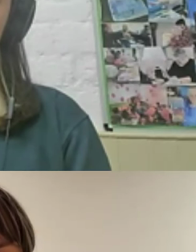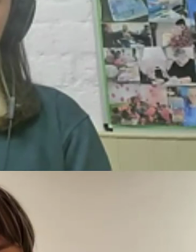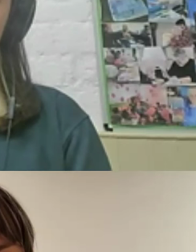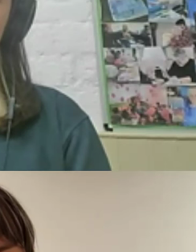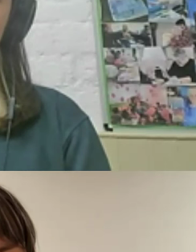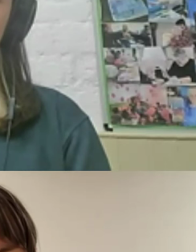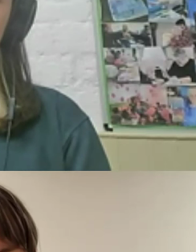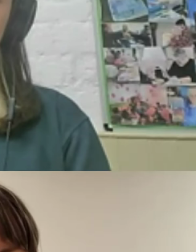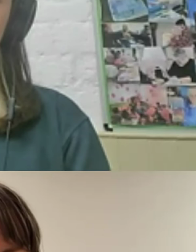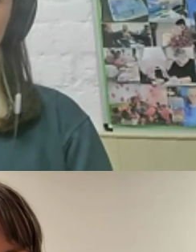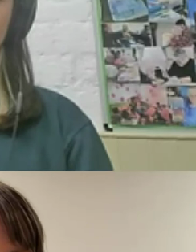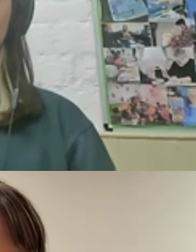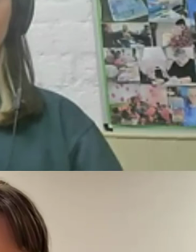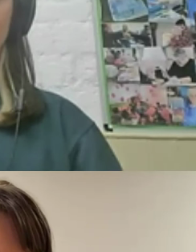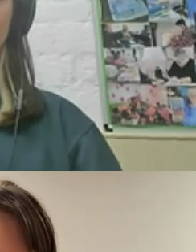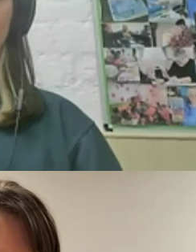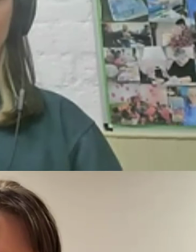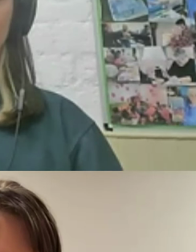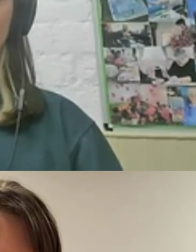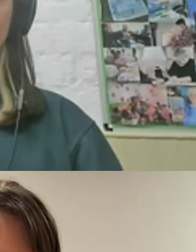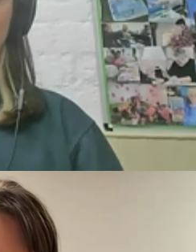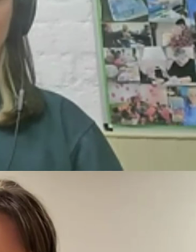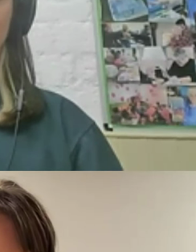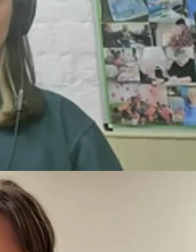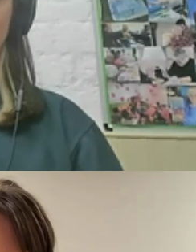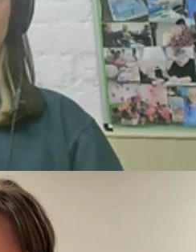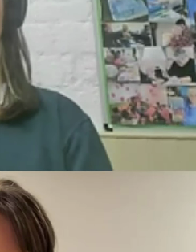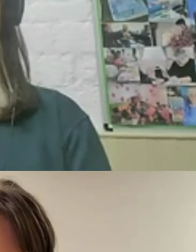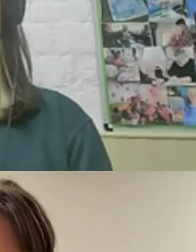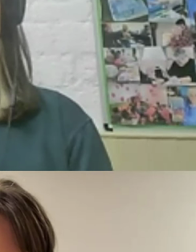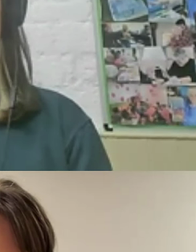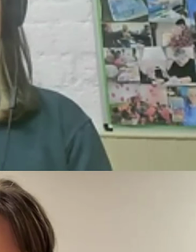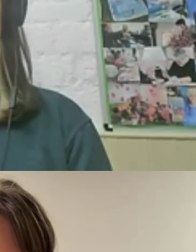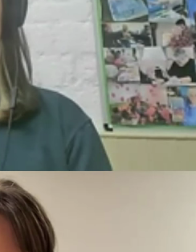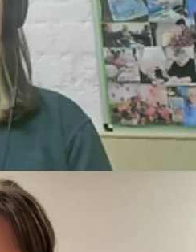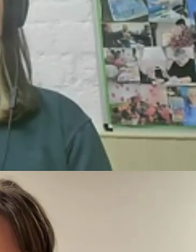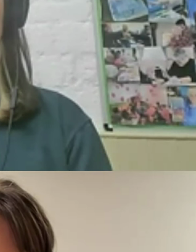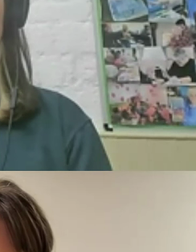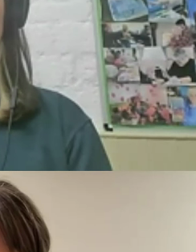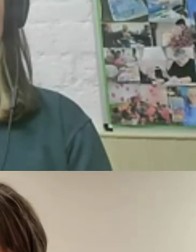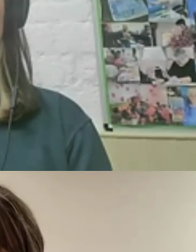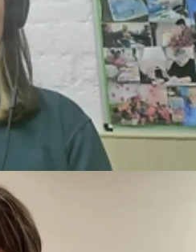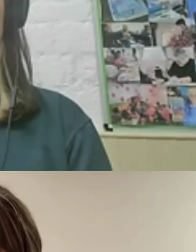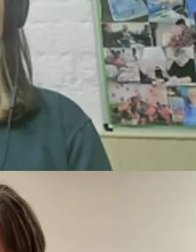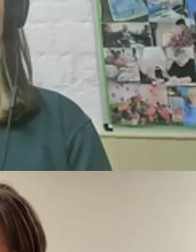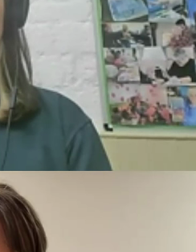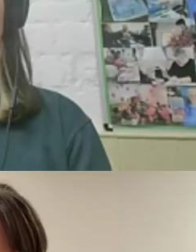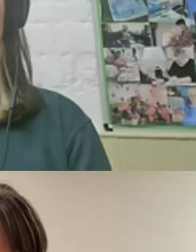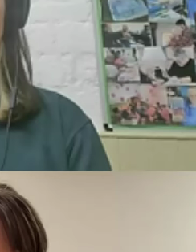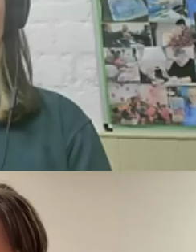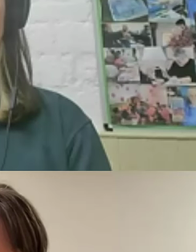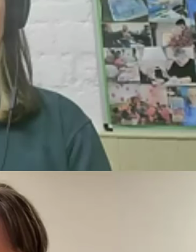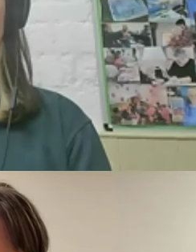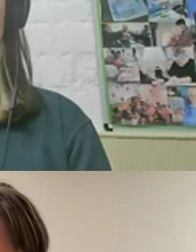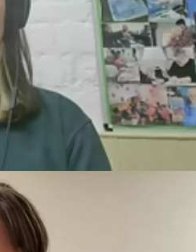think, oh, I'm not too sure about that. But if there is anyone that would like to speak, please feel free. We've got about 3